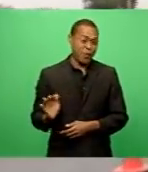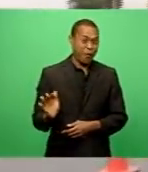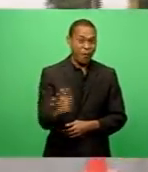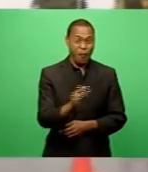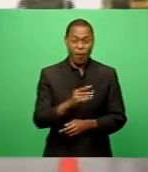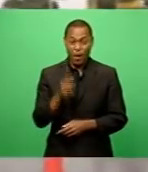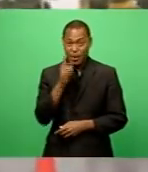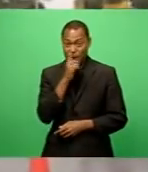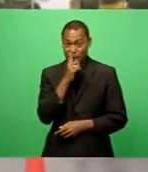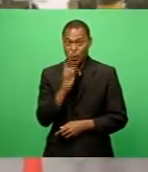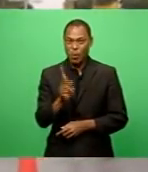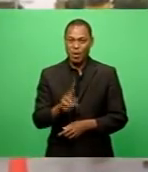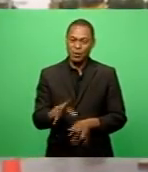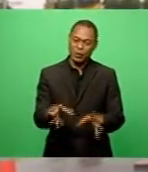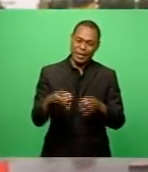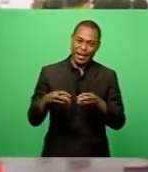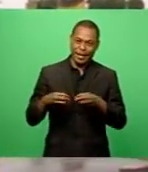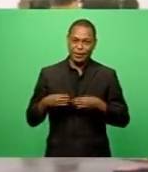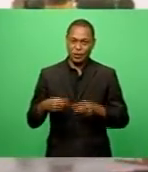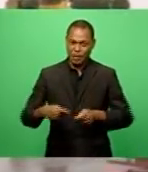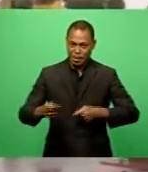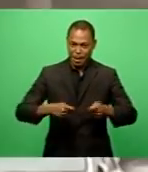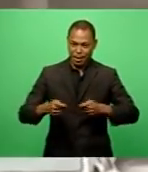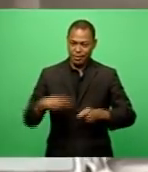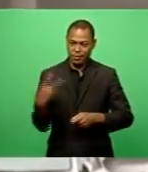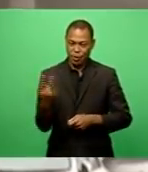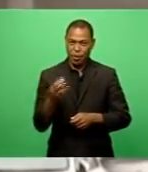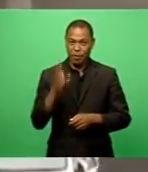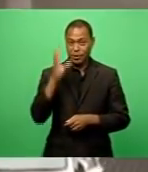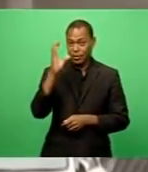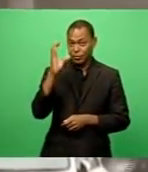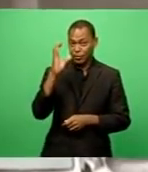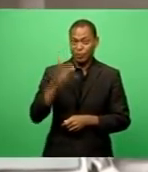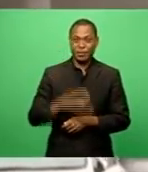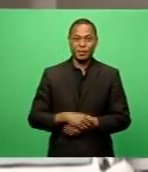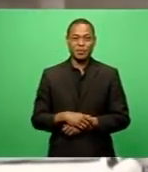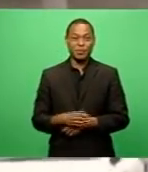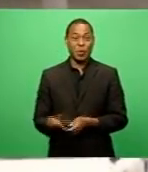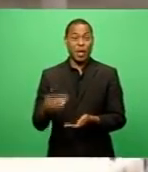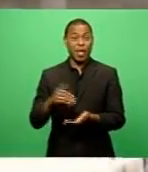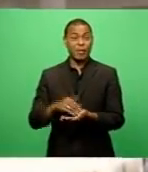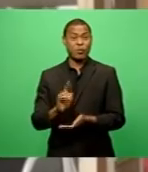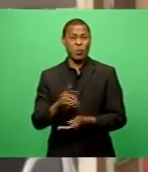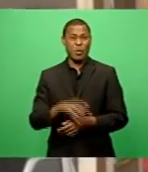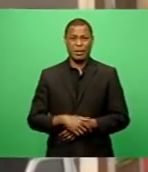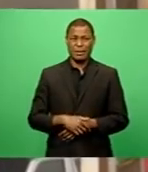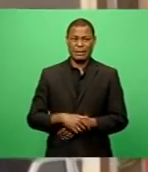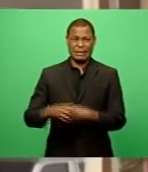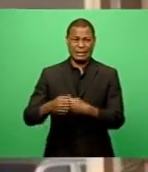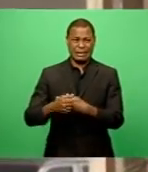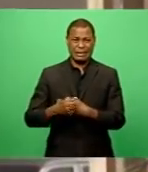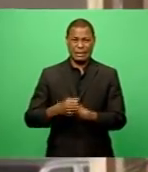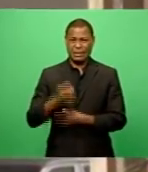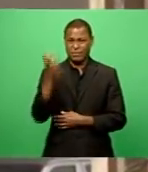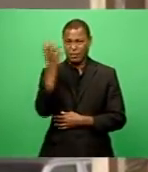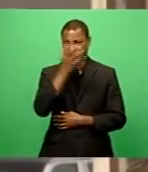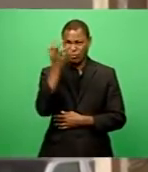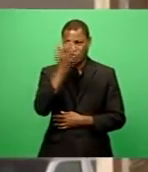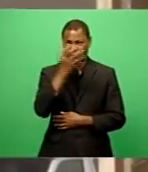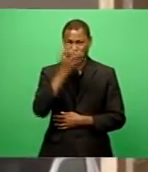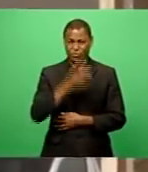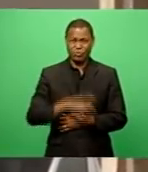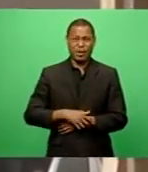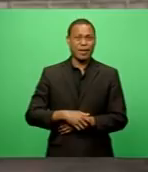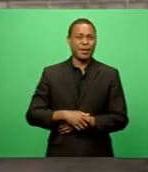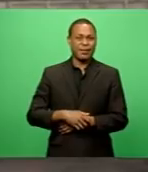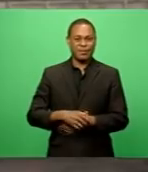be accommodated in markets around the country. Pfeiffer added that the informal stalls were safety hazards to traffic and pedestrians in normal